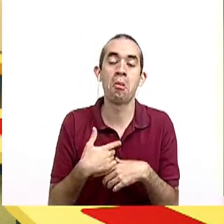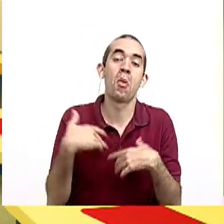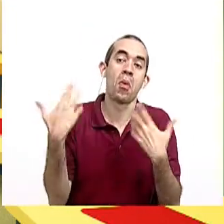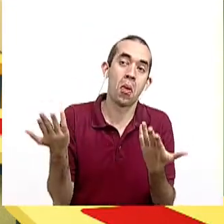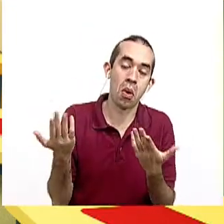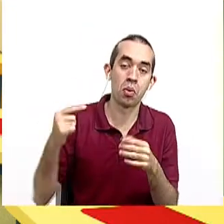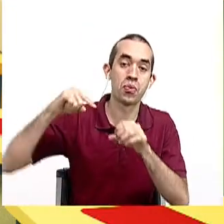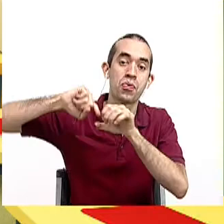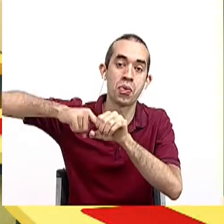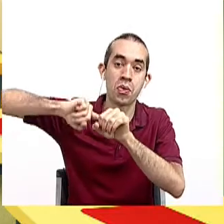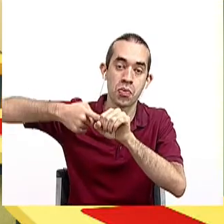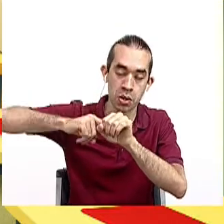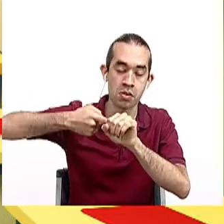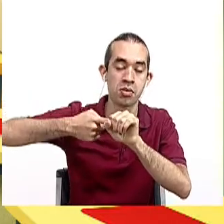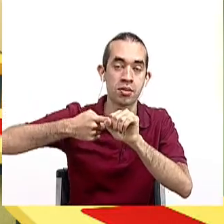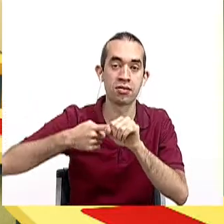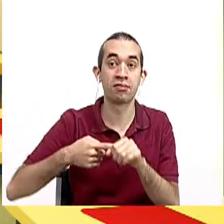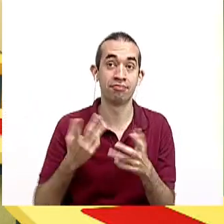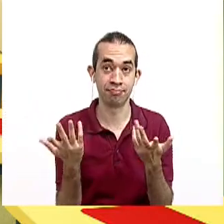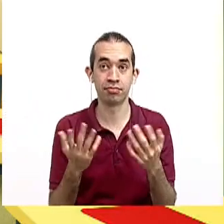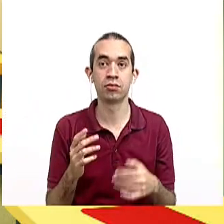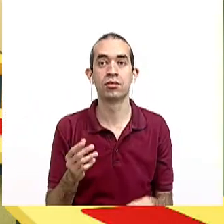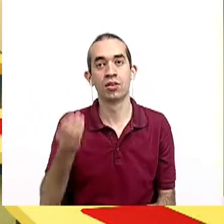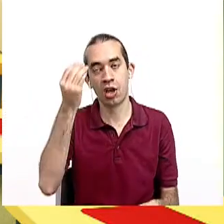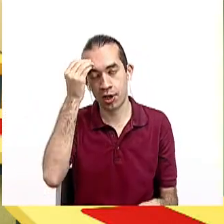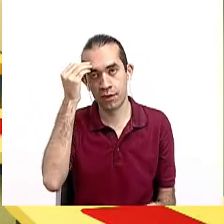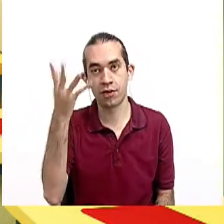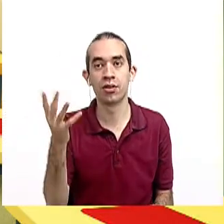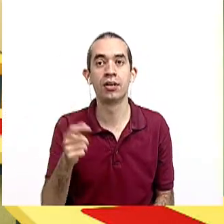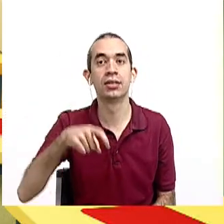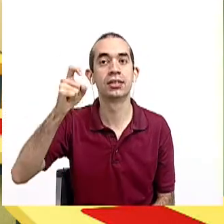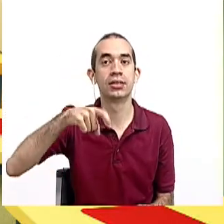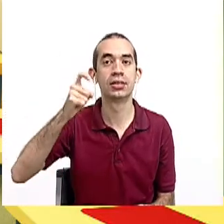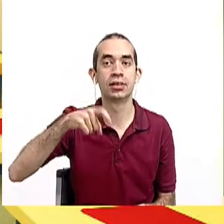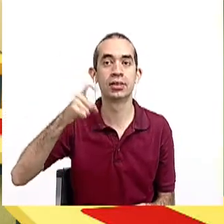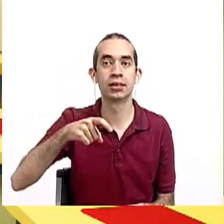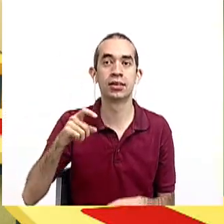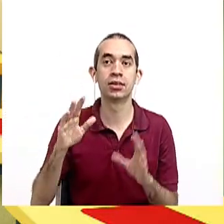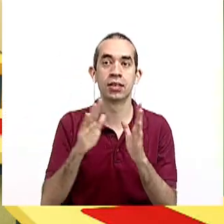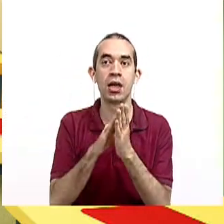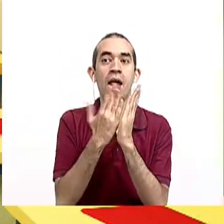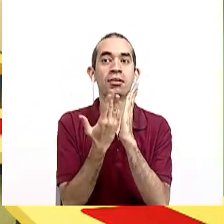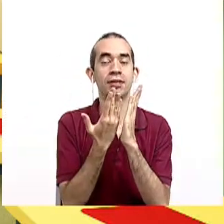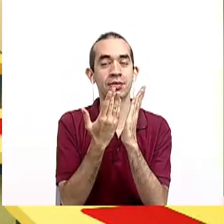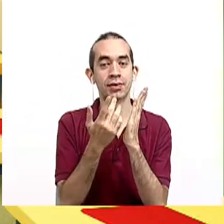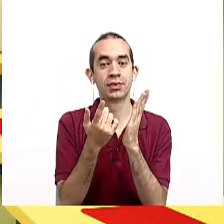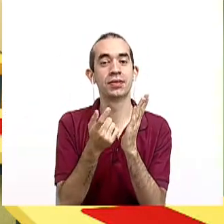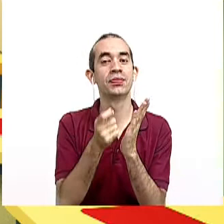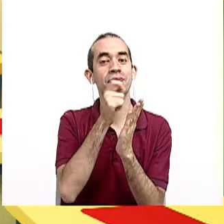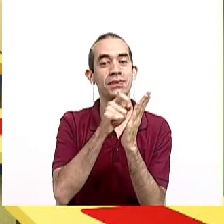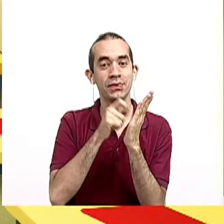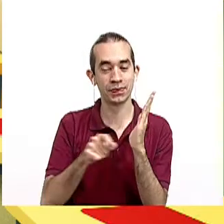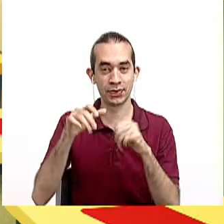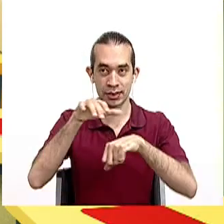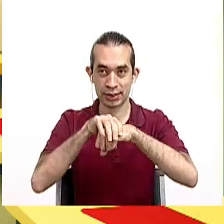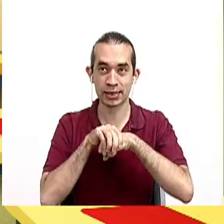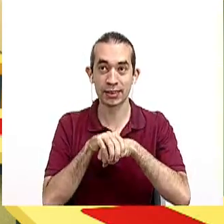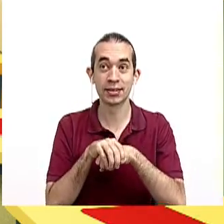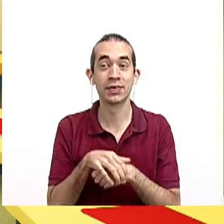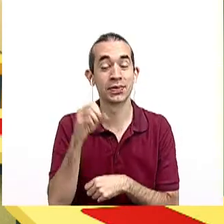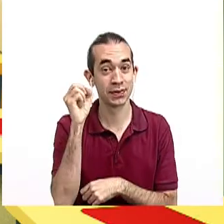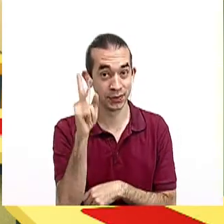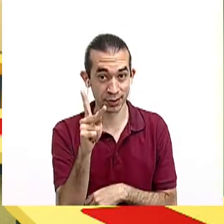a sharpener, right? And obviously you are going to need your English notebook to take notes,